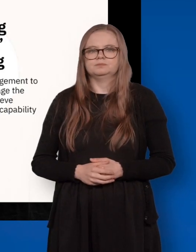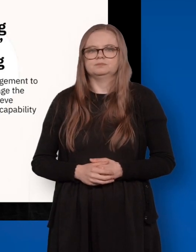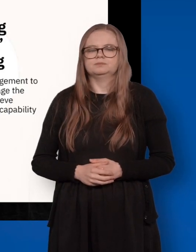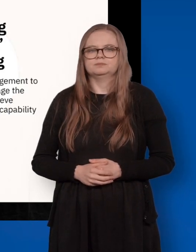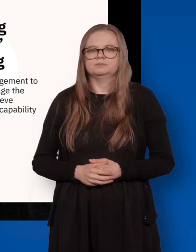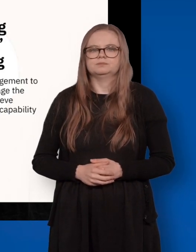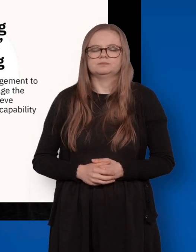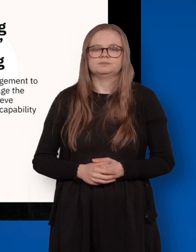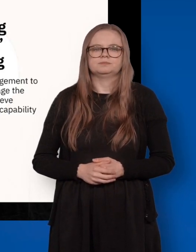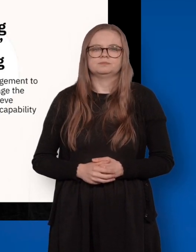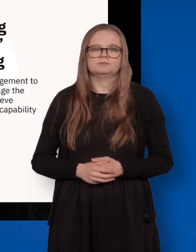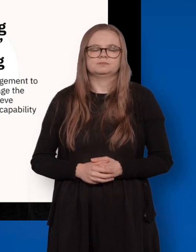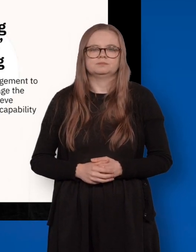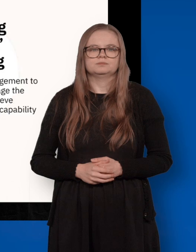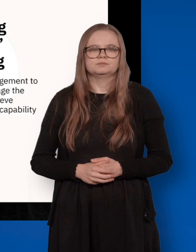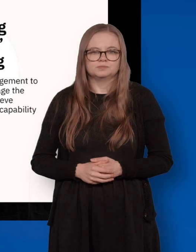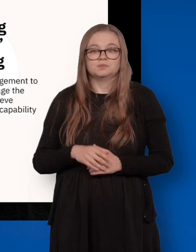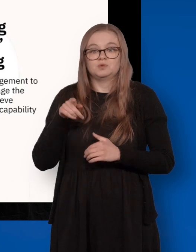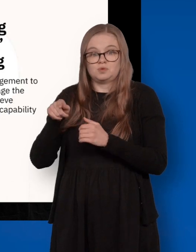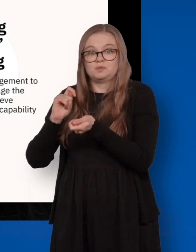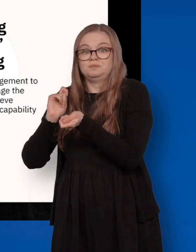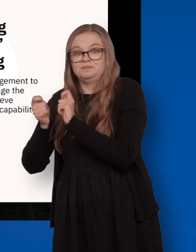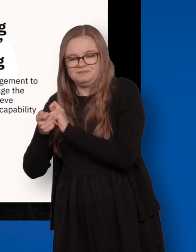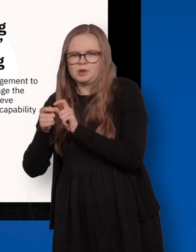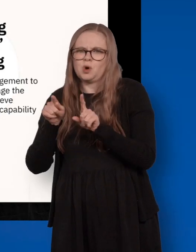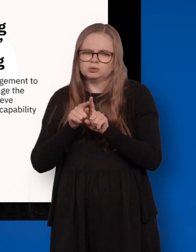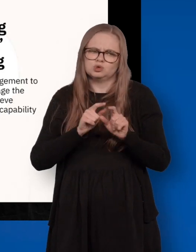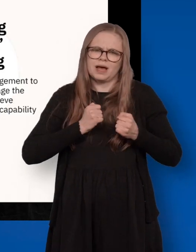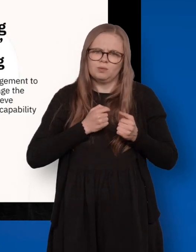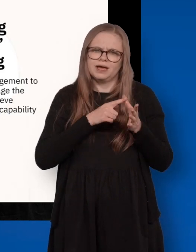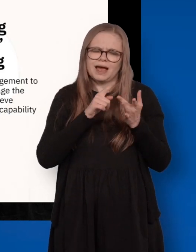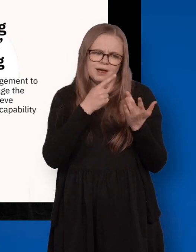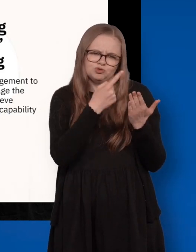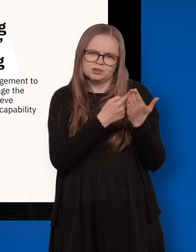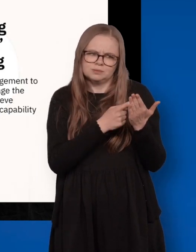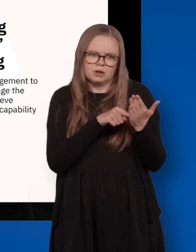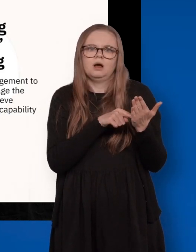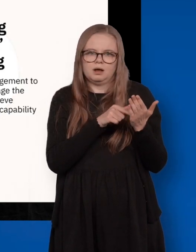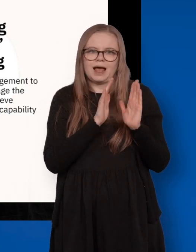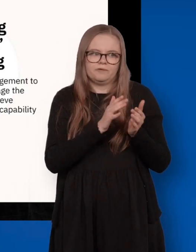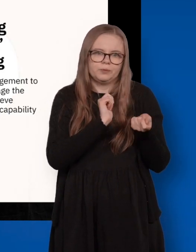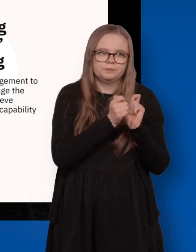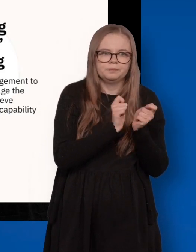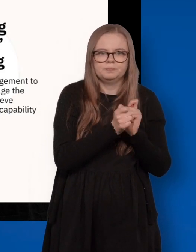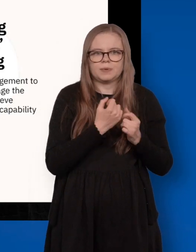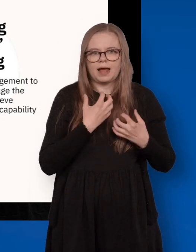So that has also meant that the principles by which we do approach AI had to adapt as